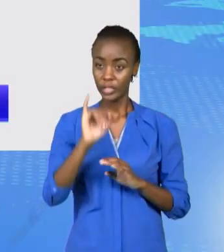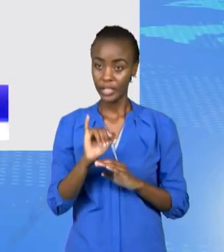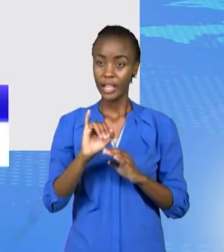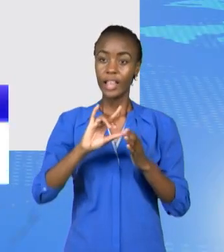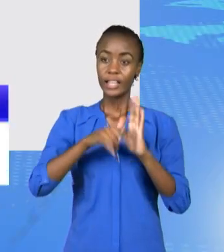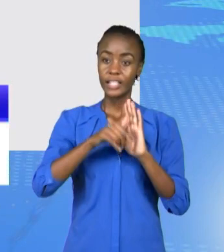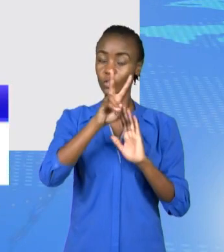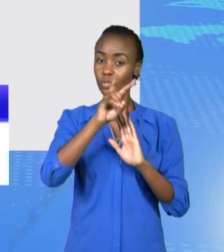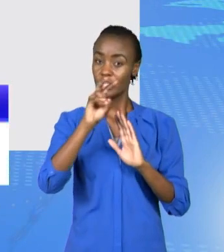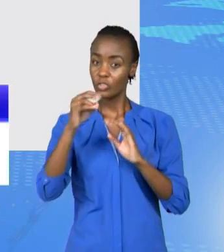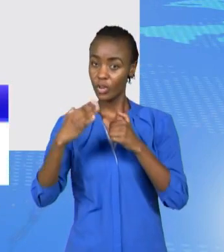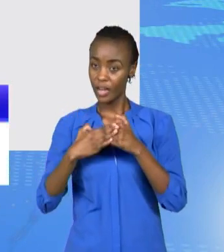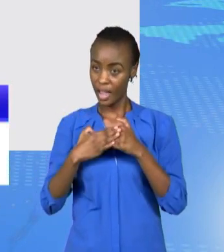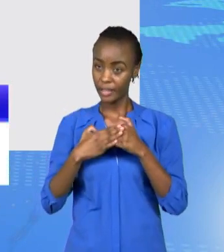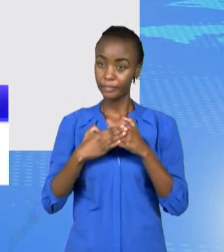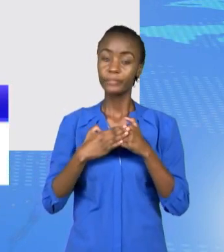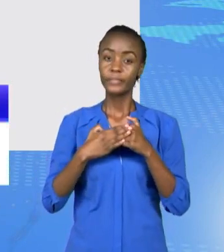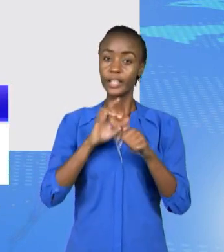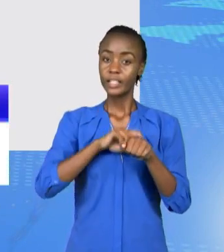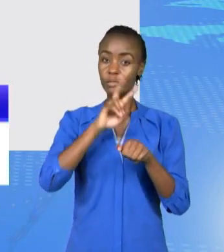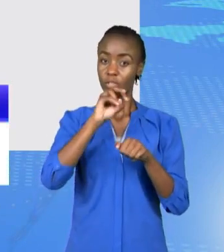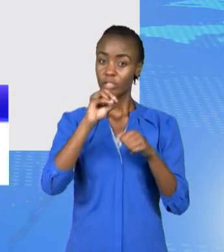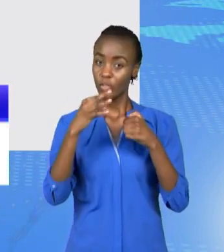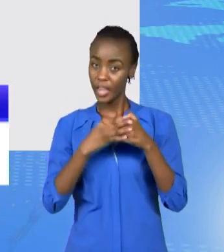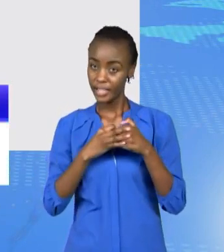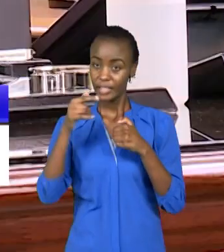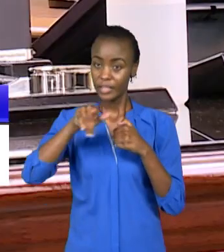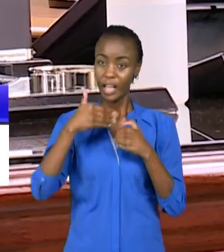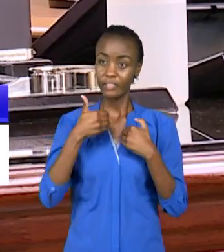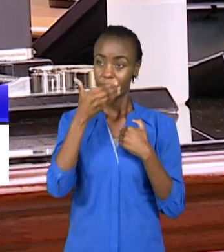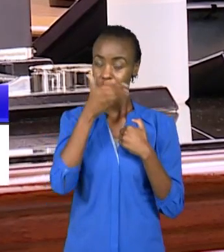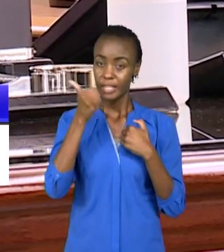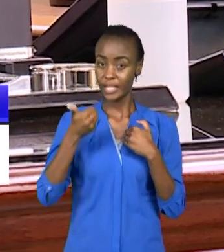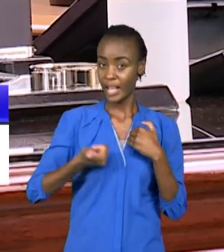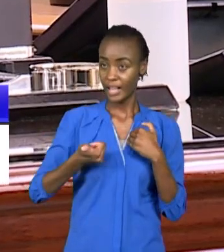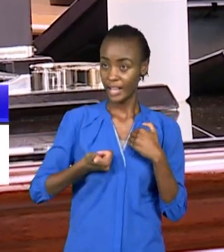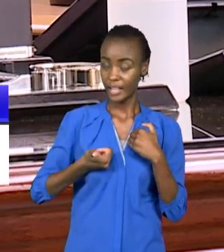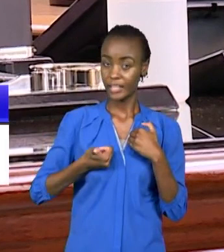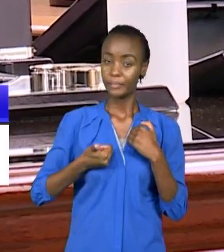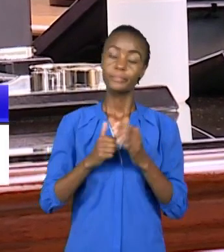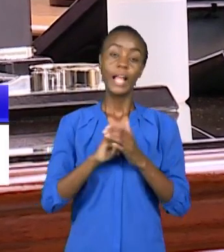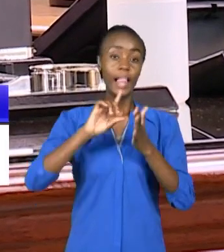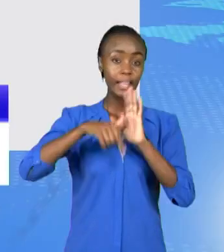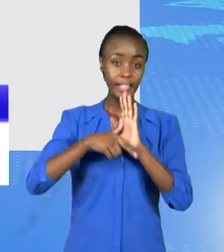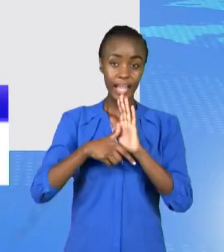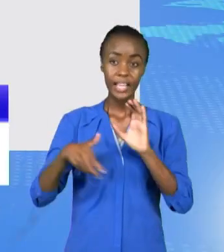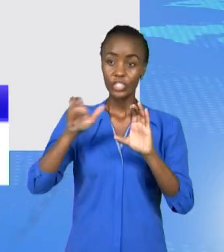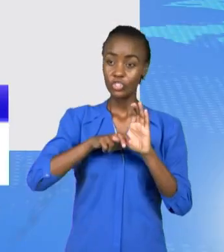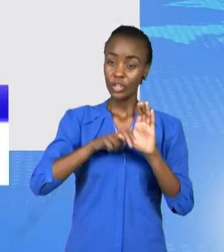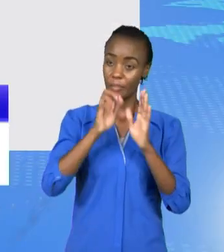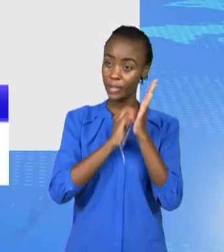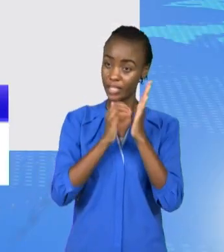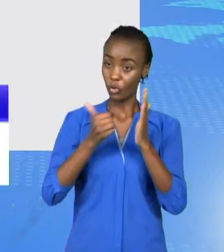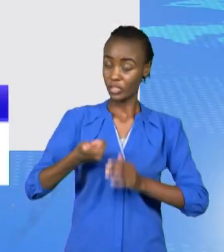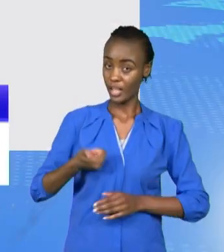2009, whereby during the 2008 KCSE, she produced the best girl. In 2009, she was called to join Machakos Girls,